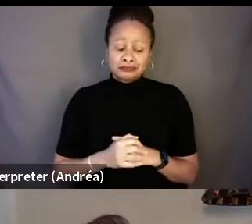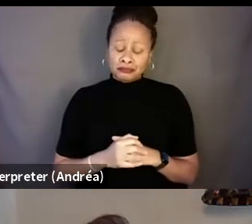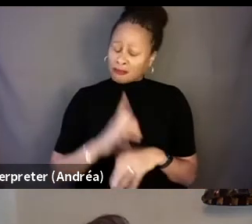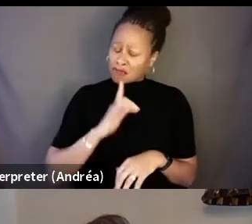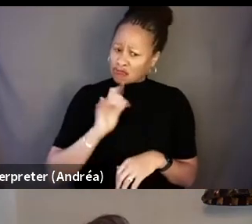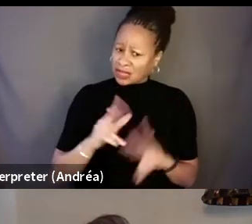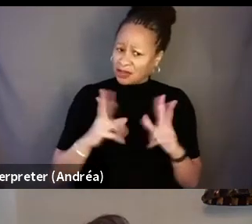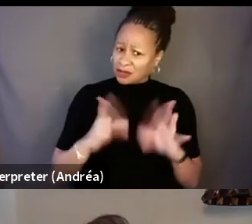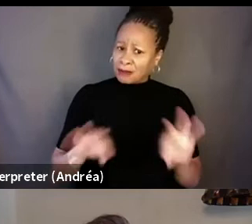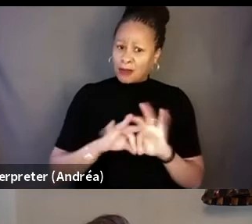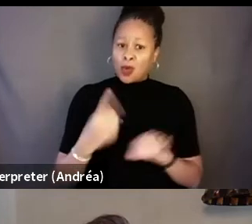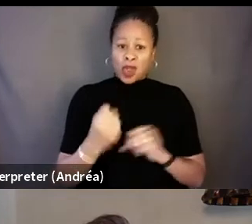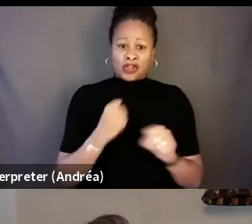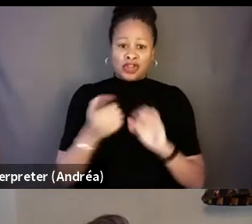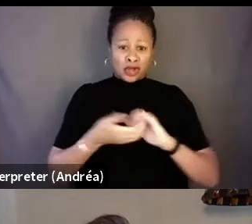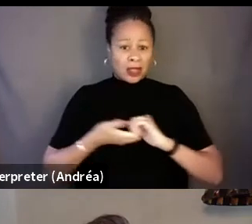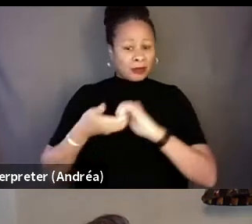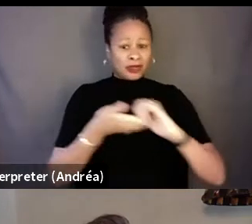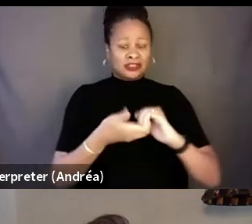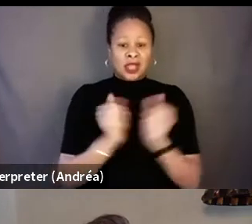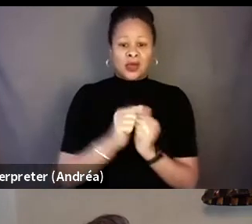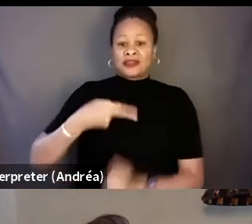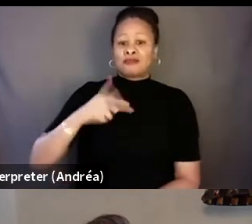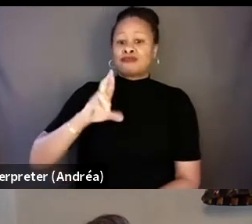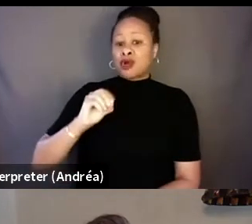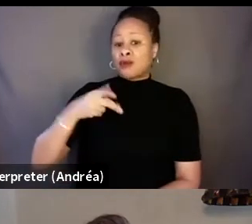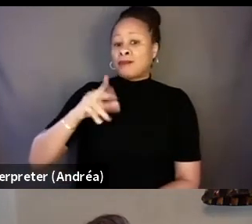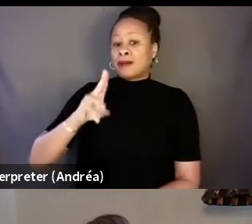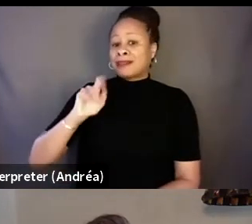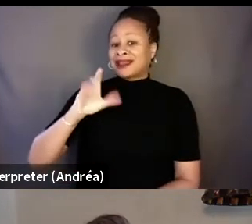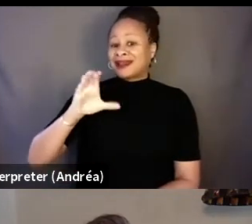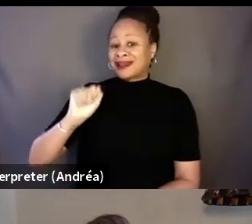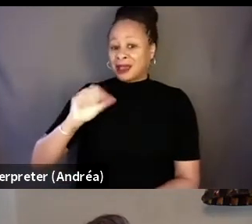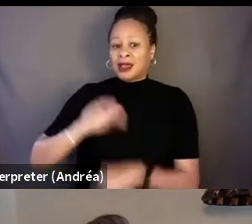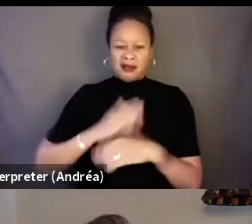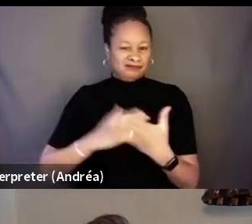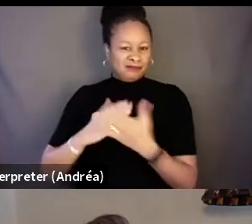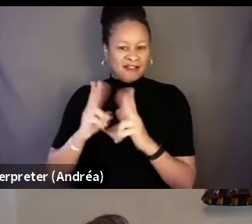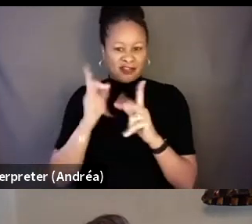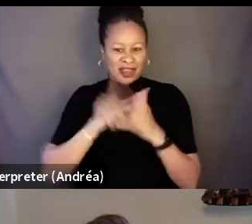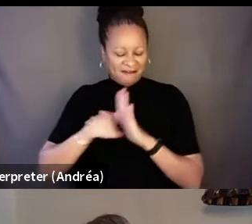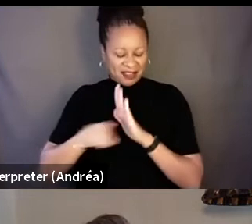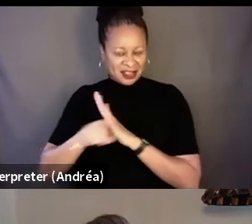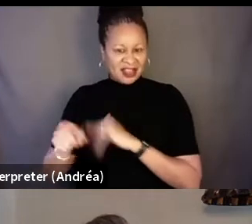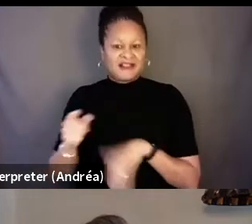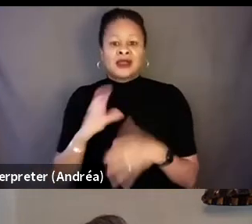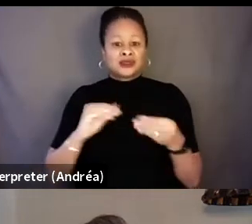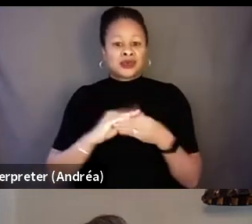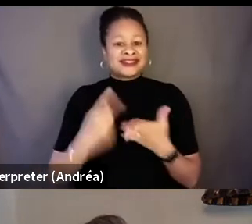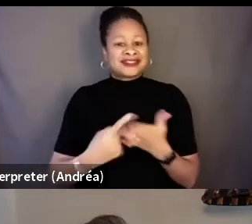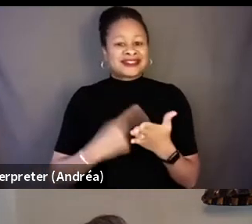really important one-year collaboration with ProPublica on a series of investigative stories talking